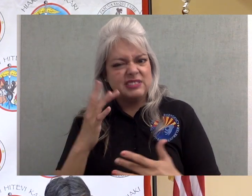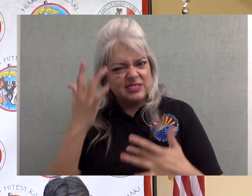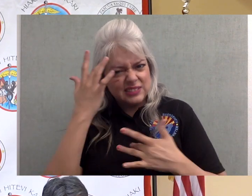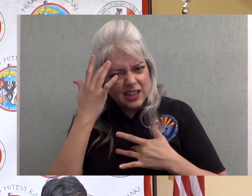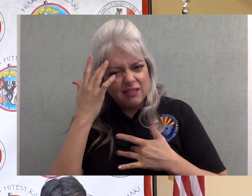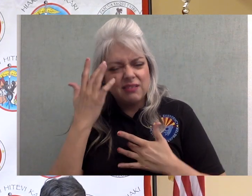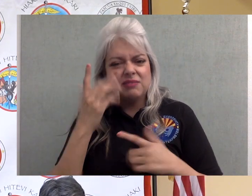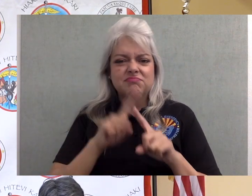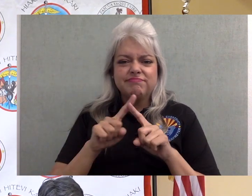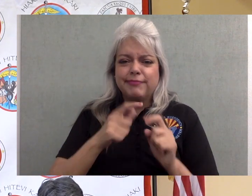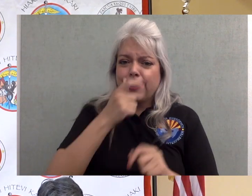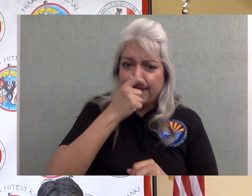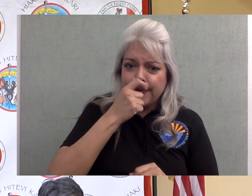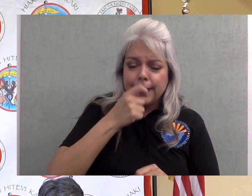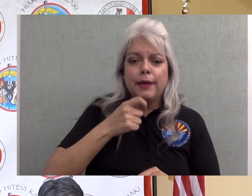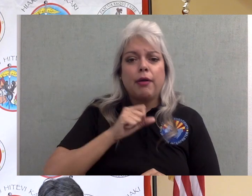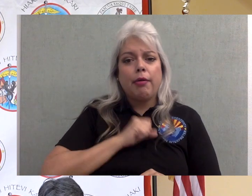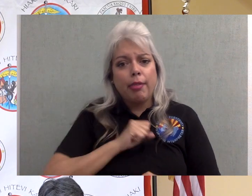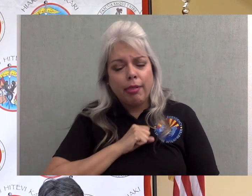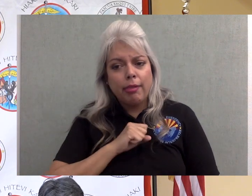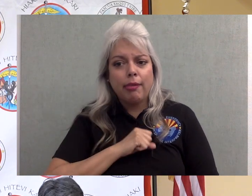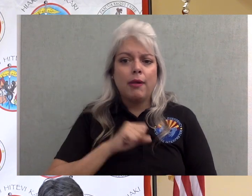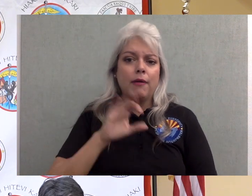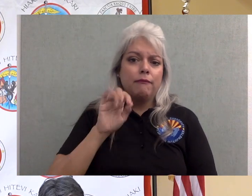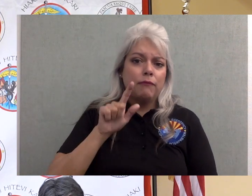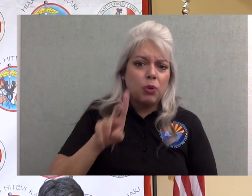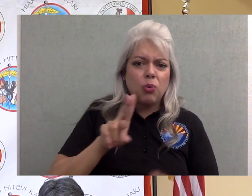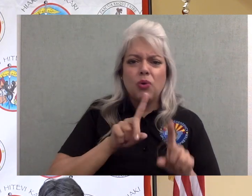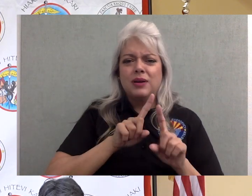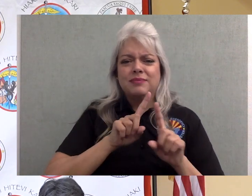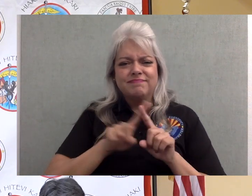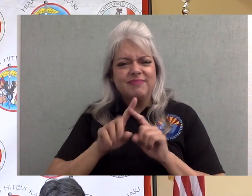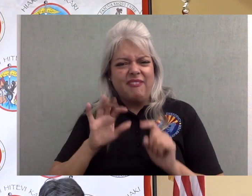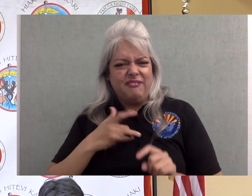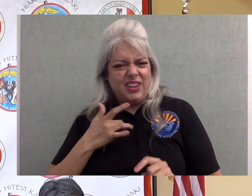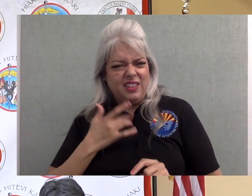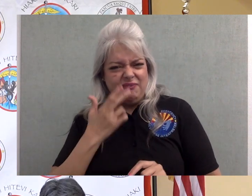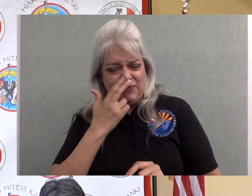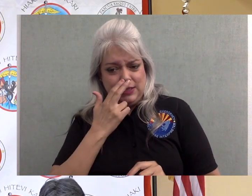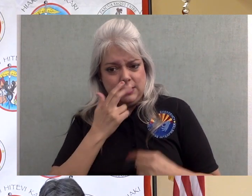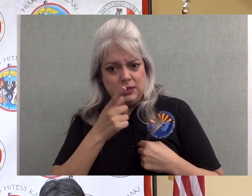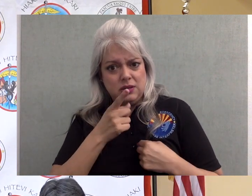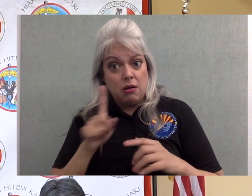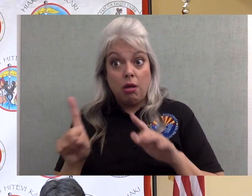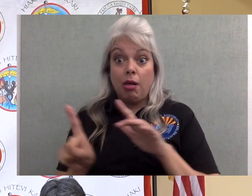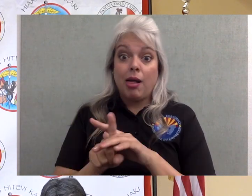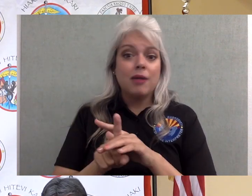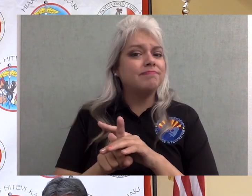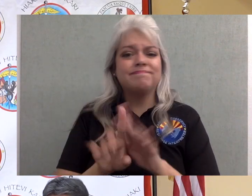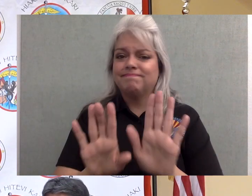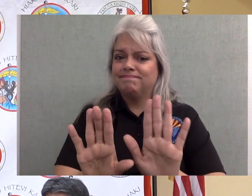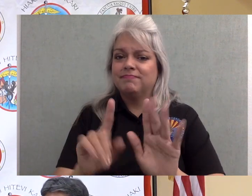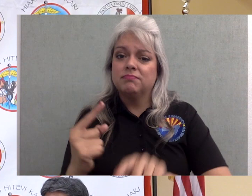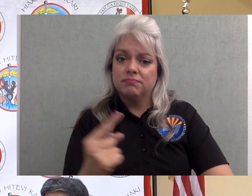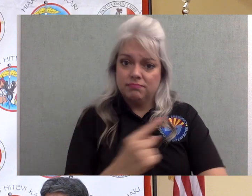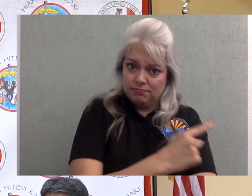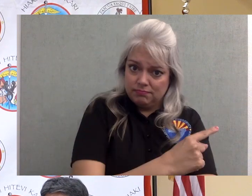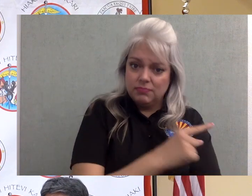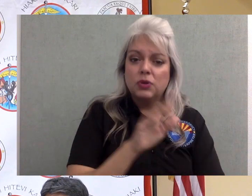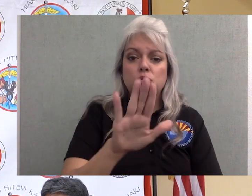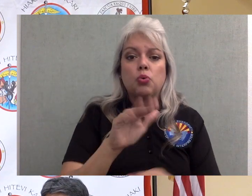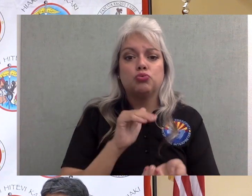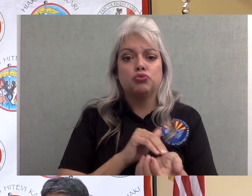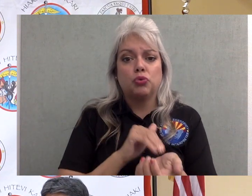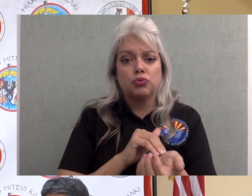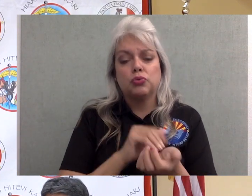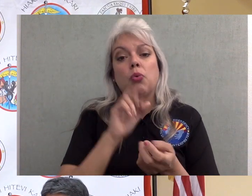department recommends that you go to an urgent care or you contact your primary care physician.